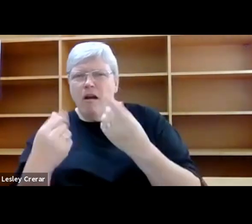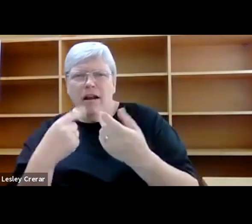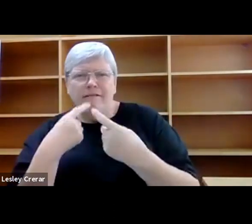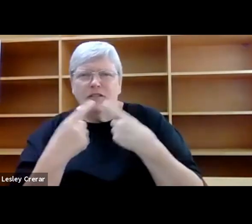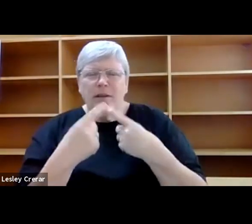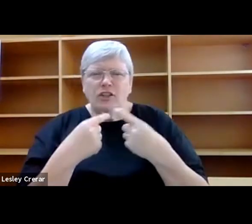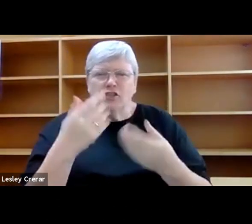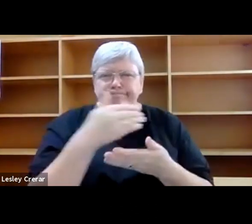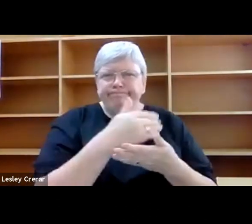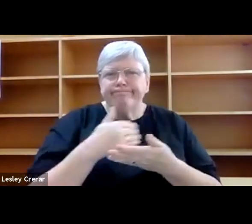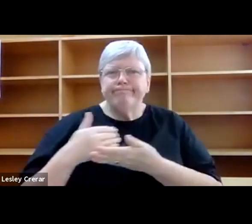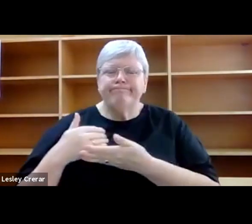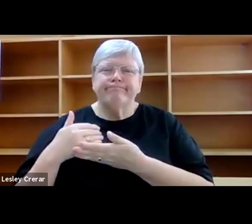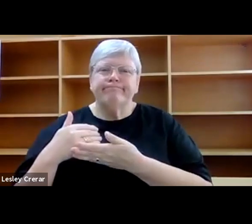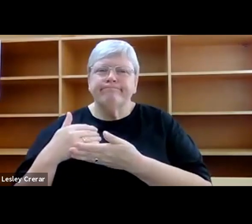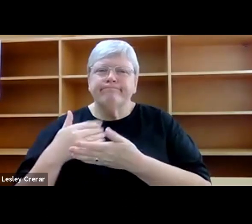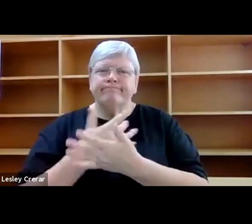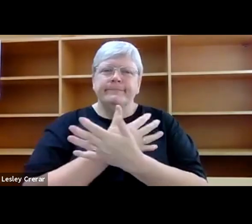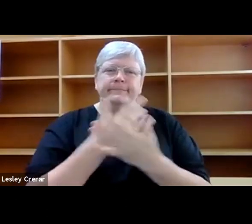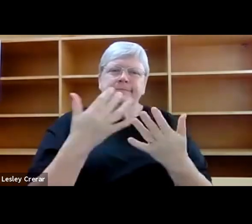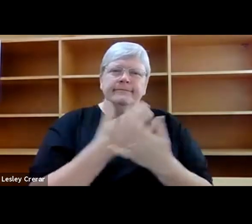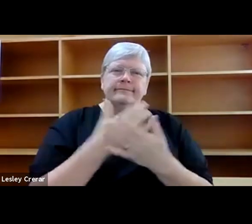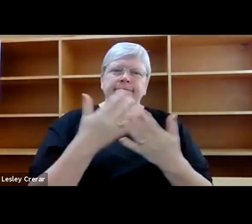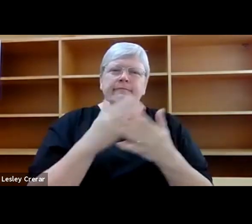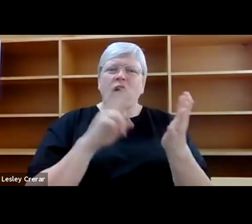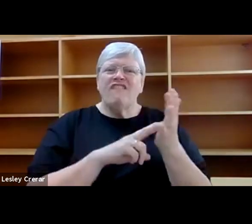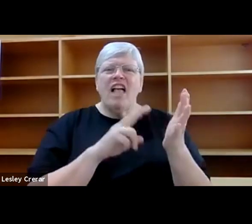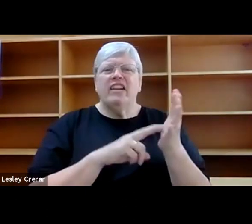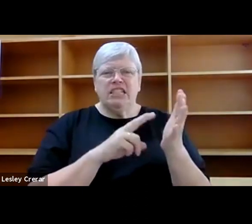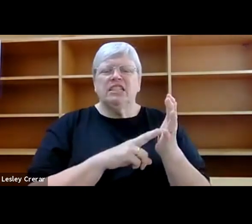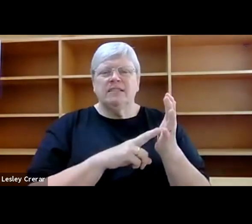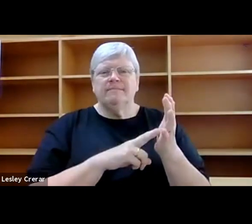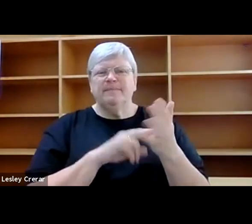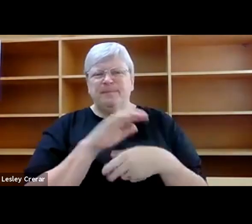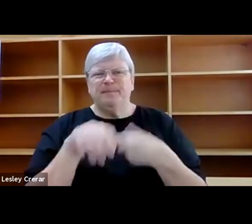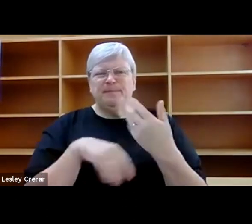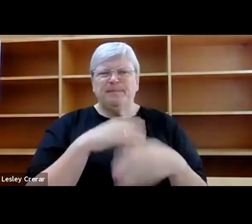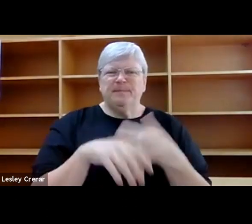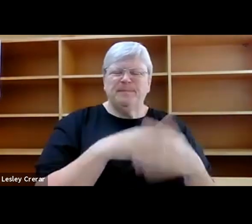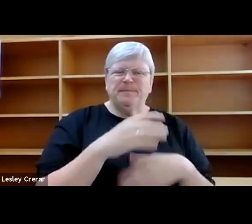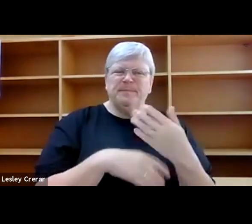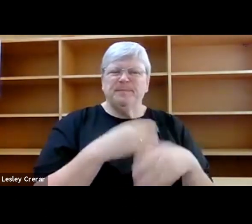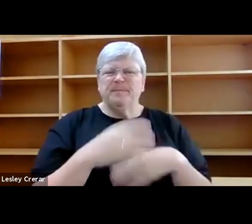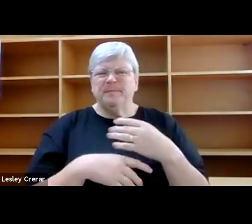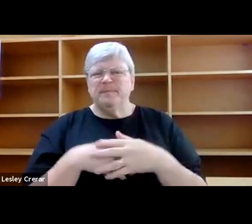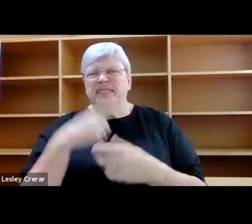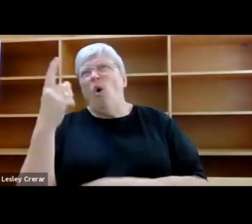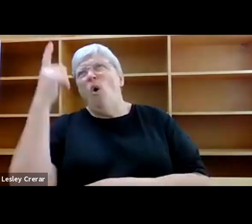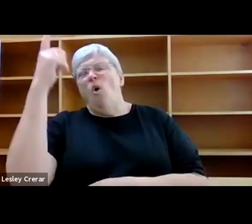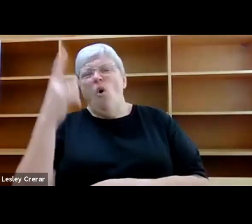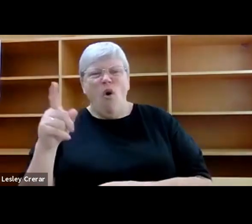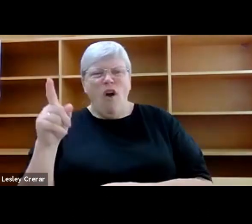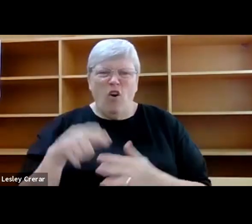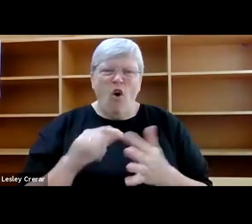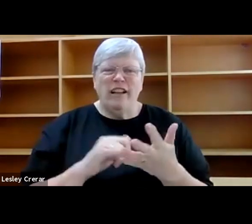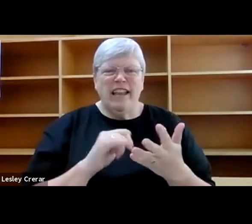glean. There was lots of There of and complicated invocations to goddesses whose importance